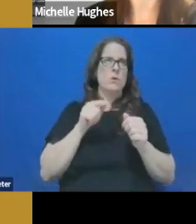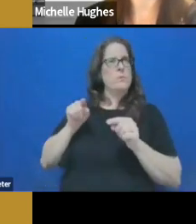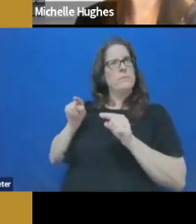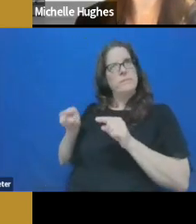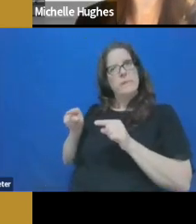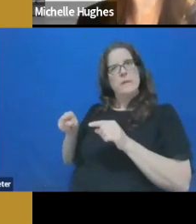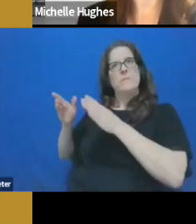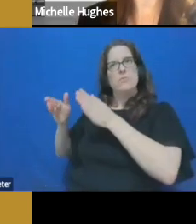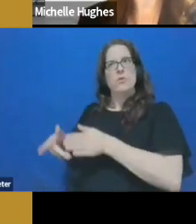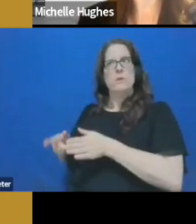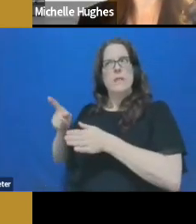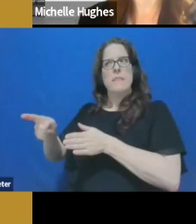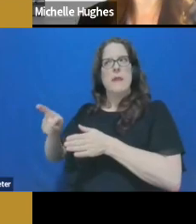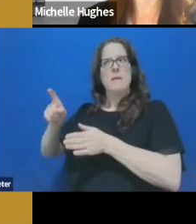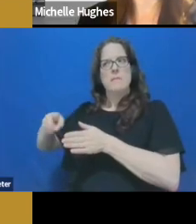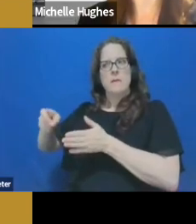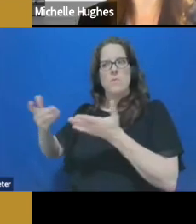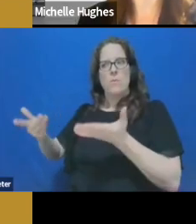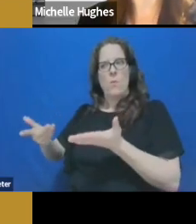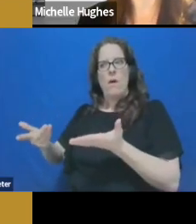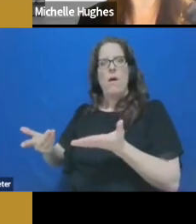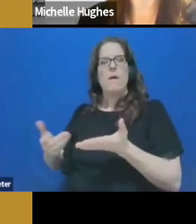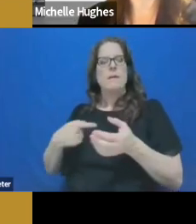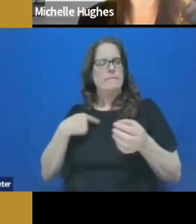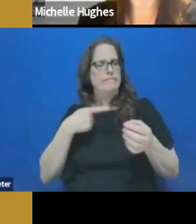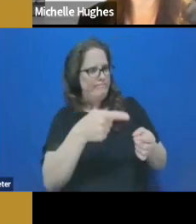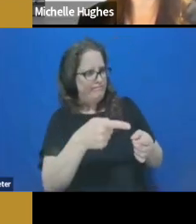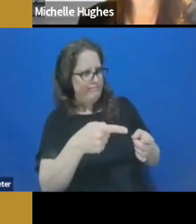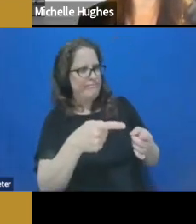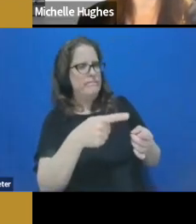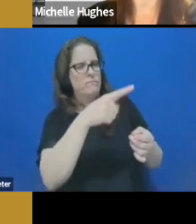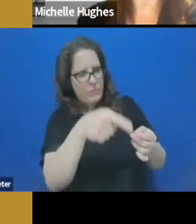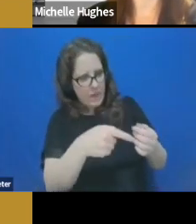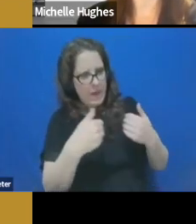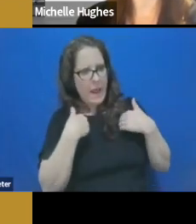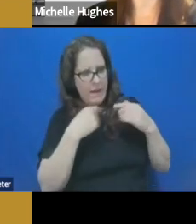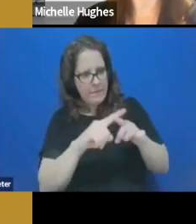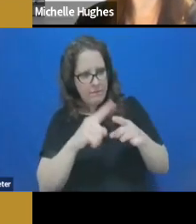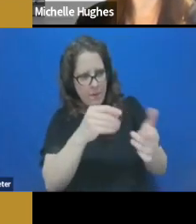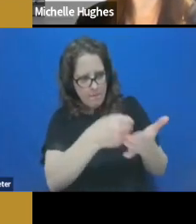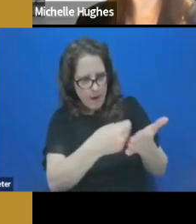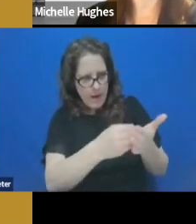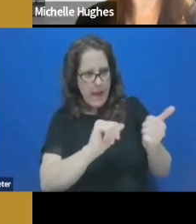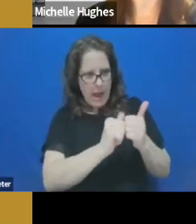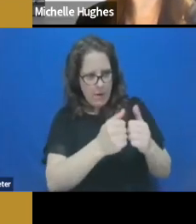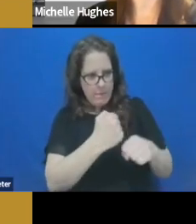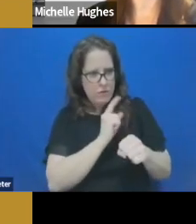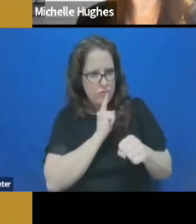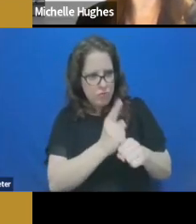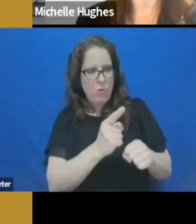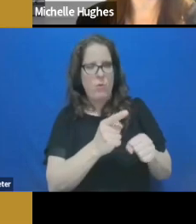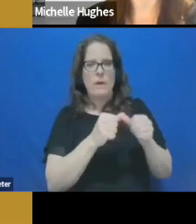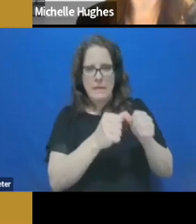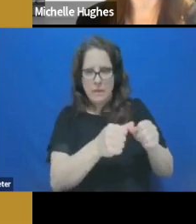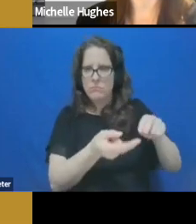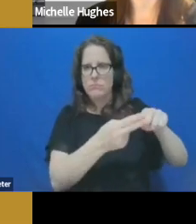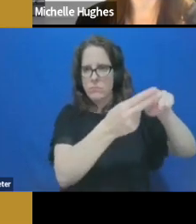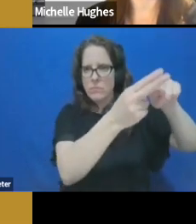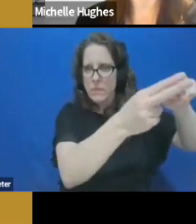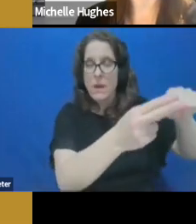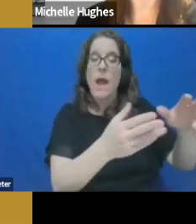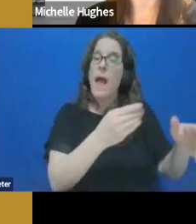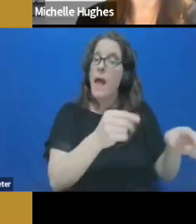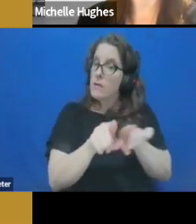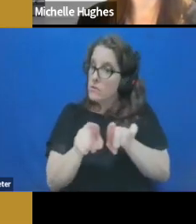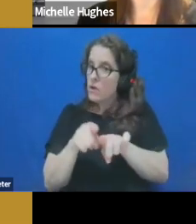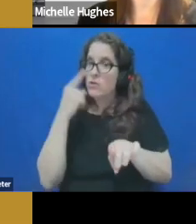growth, the purpose of each asset within the portfolio, asset preservation, potential tax consequences,